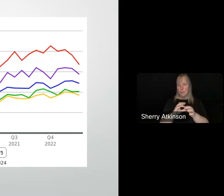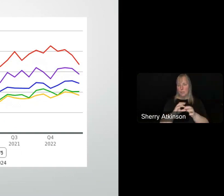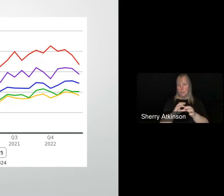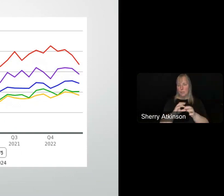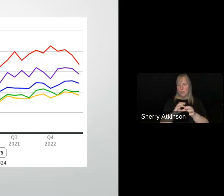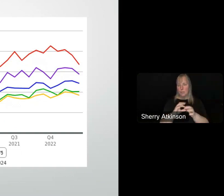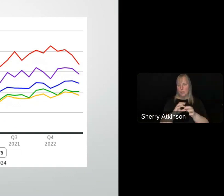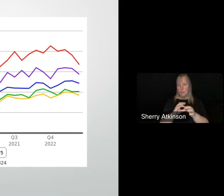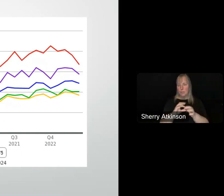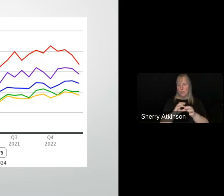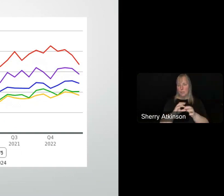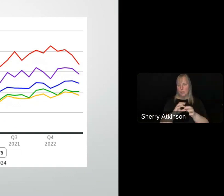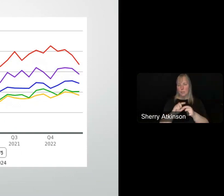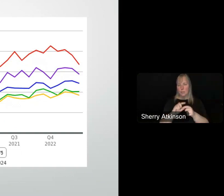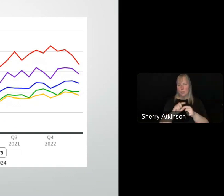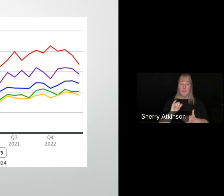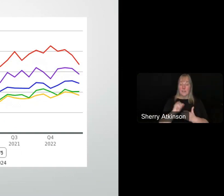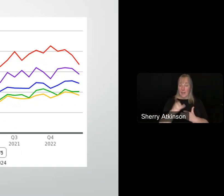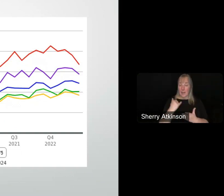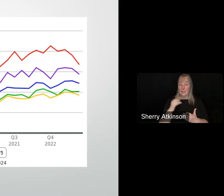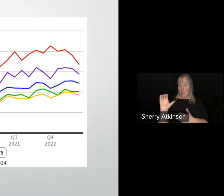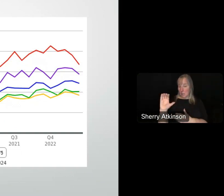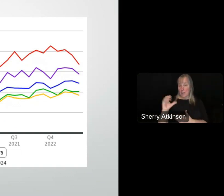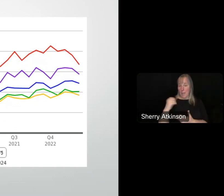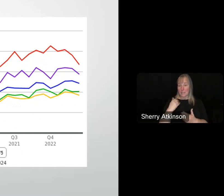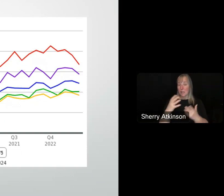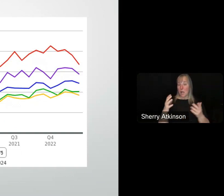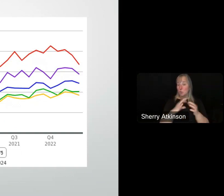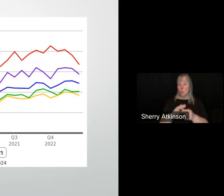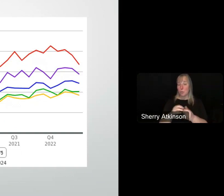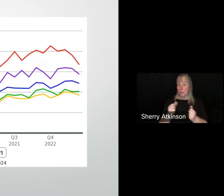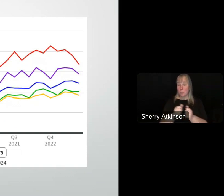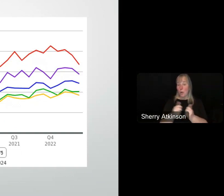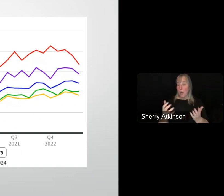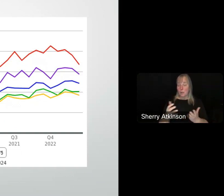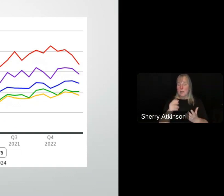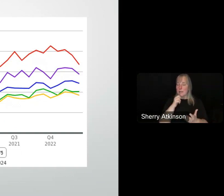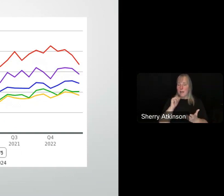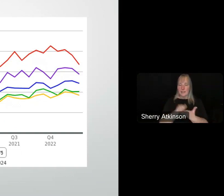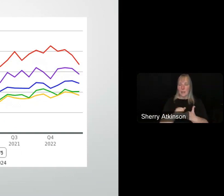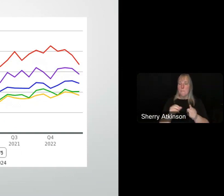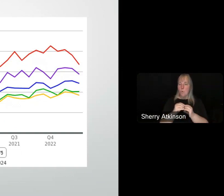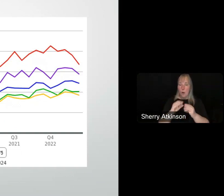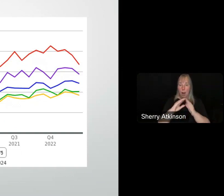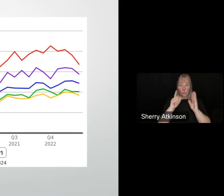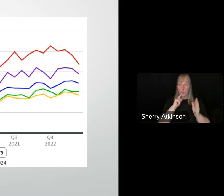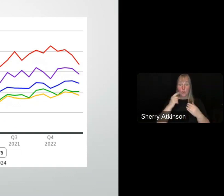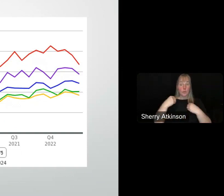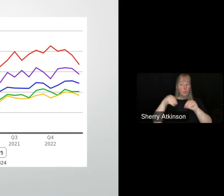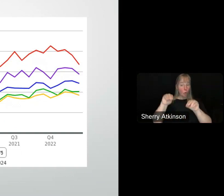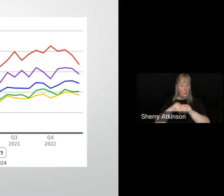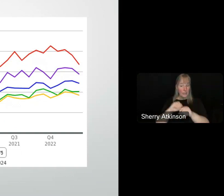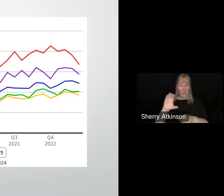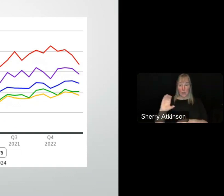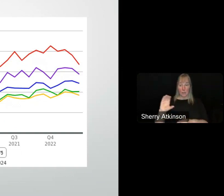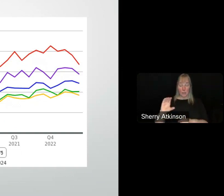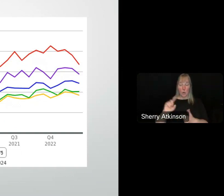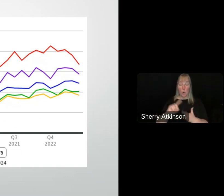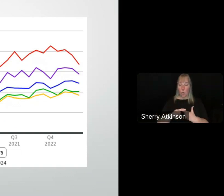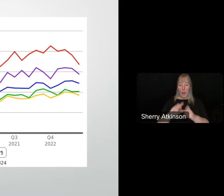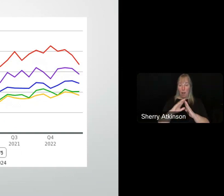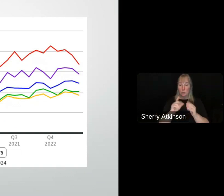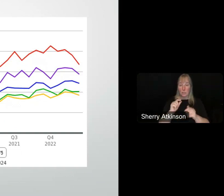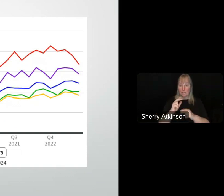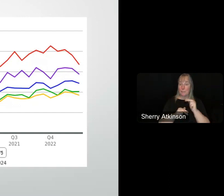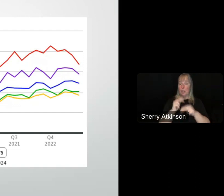with Columbia. It has a lot to do with not that there's more houses being sold in Columbia or houses being built in Columbia. It's